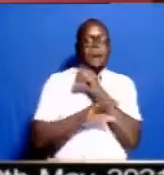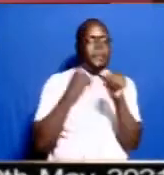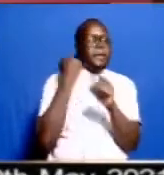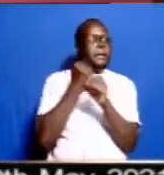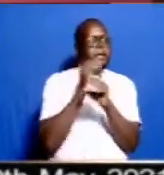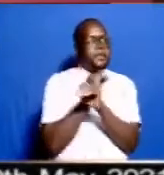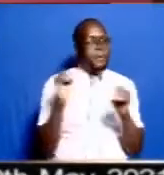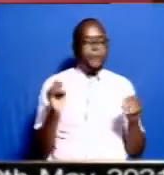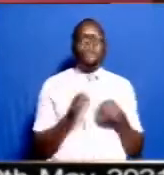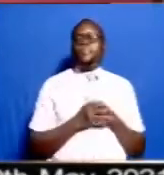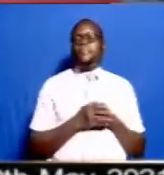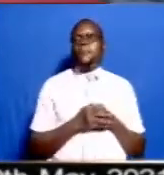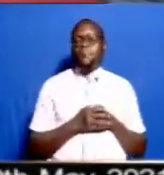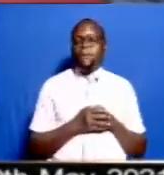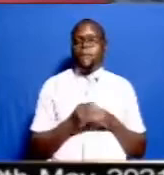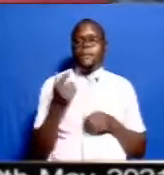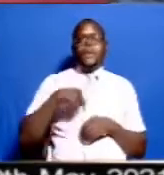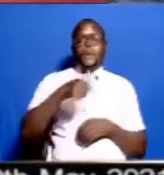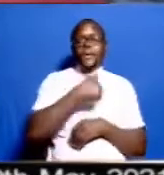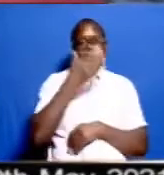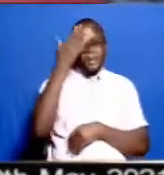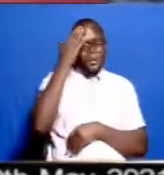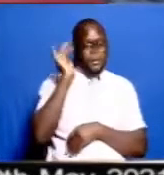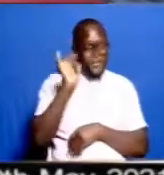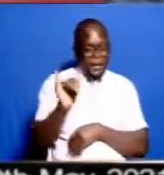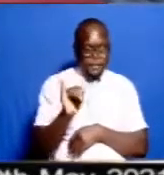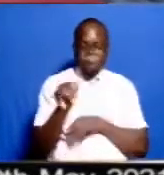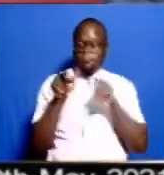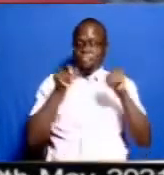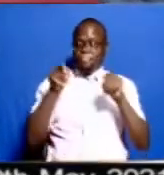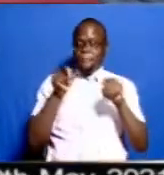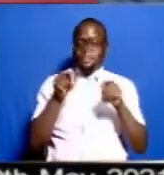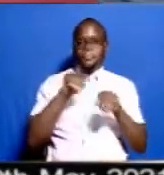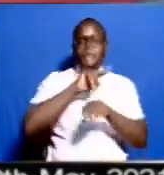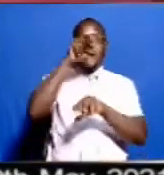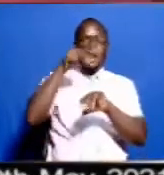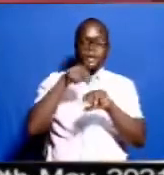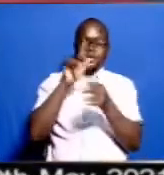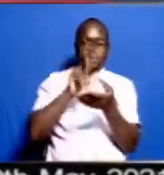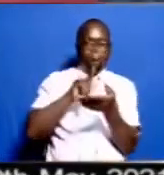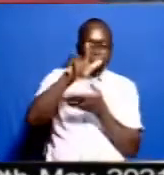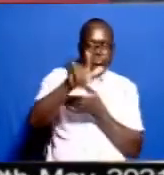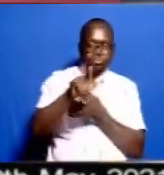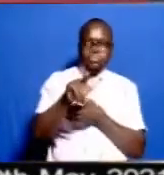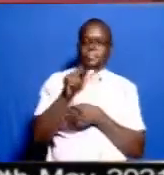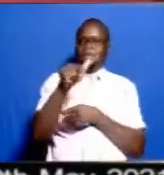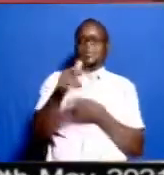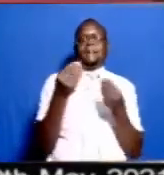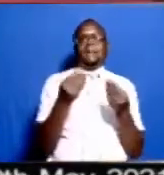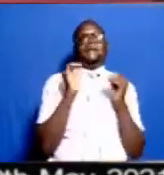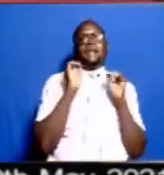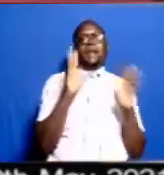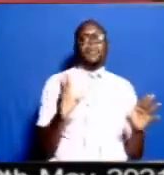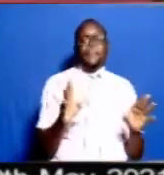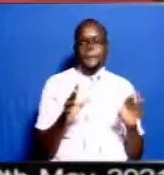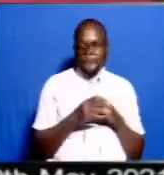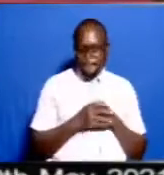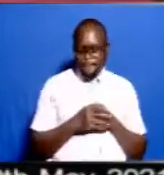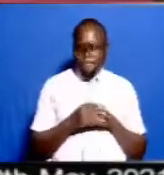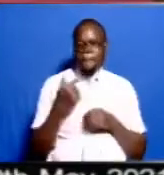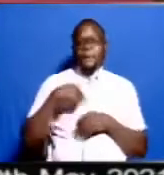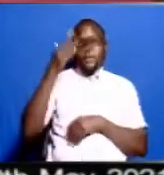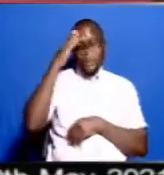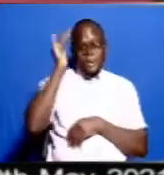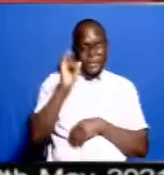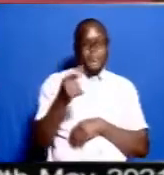national airlines did that. We know that operating a national airline might not be easy. And we know that